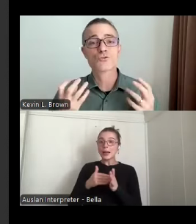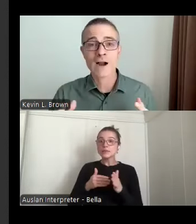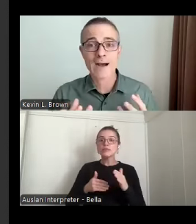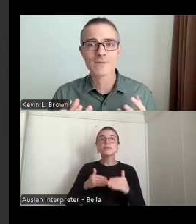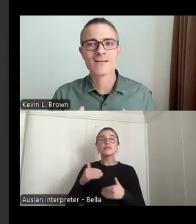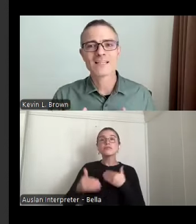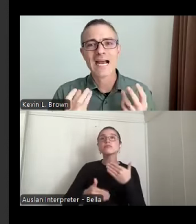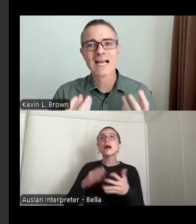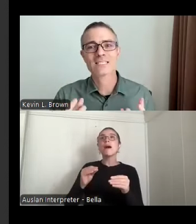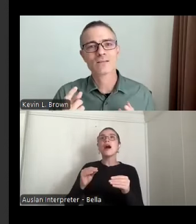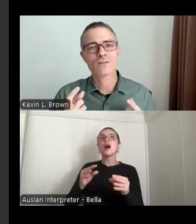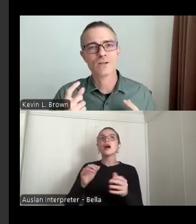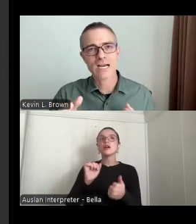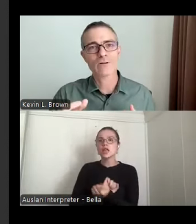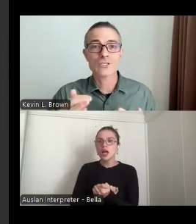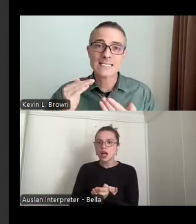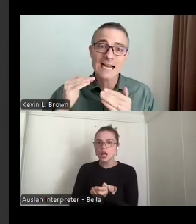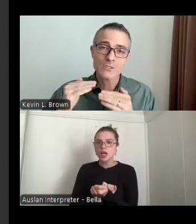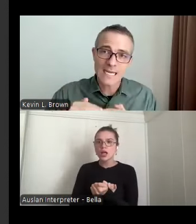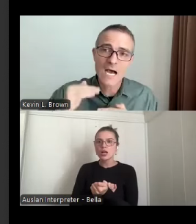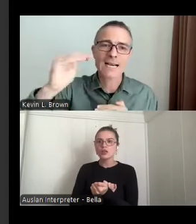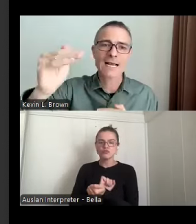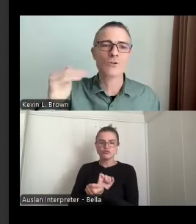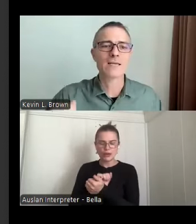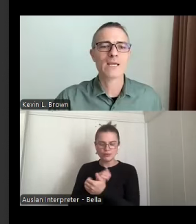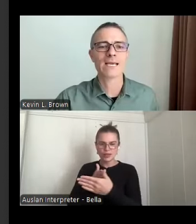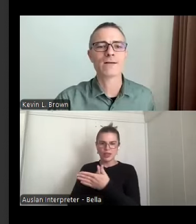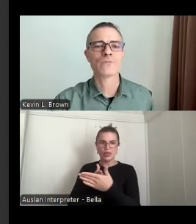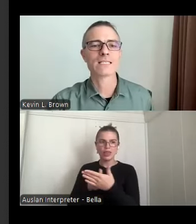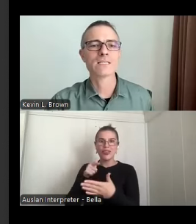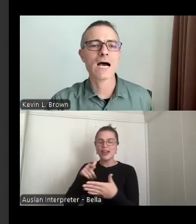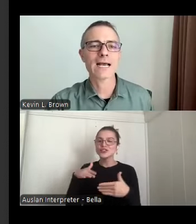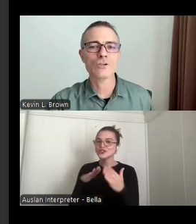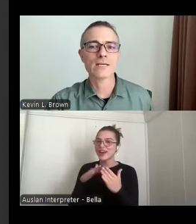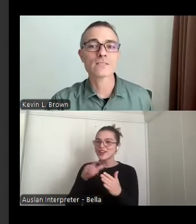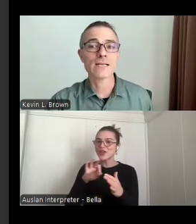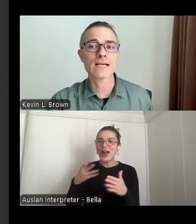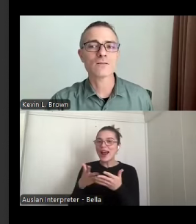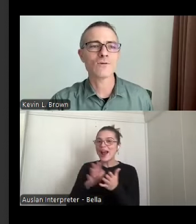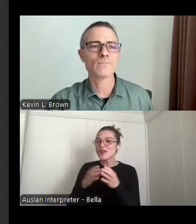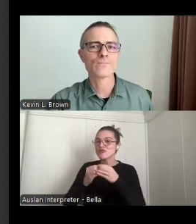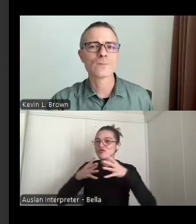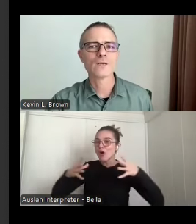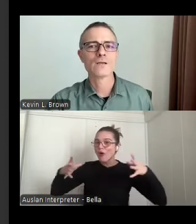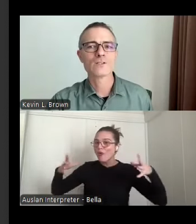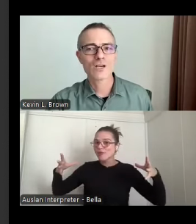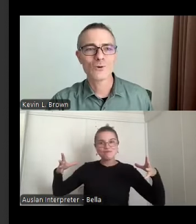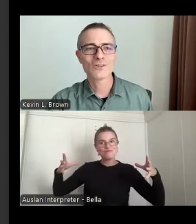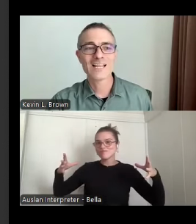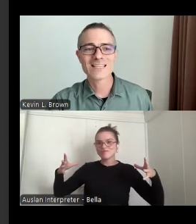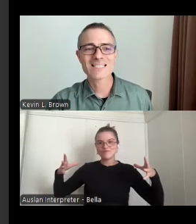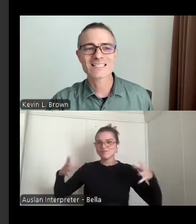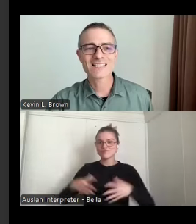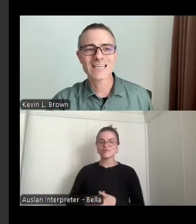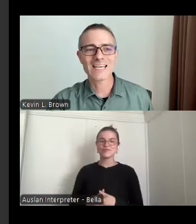get trapped. That's the challenge. It's actually not how you get big. It's not how you get to the next level. So